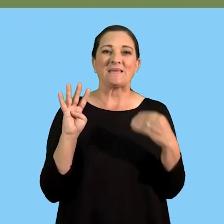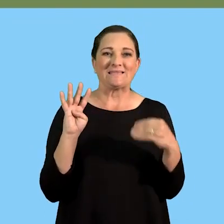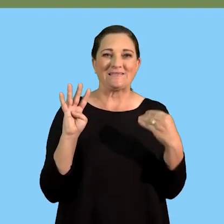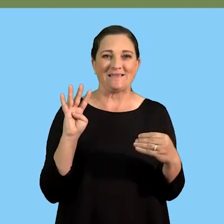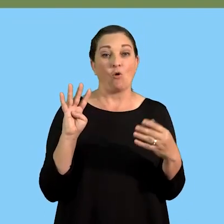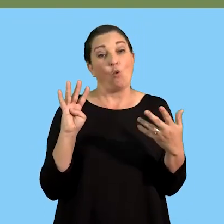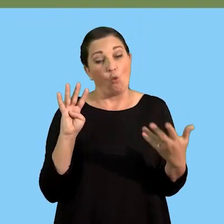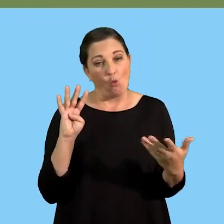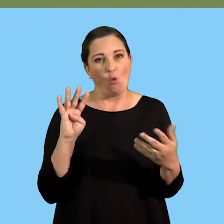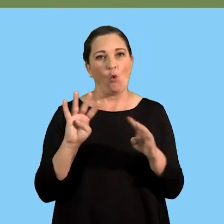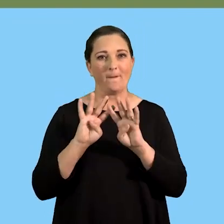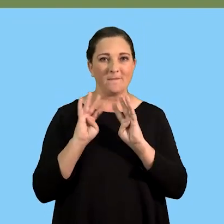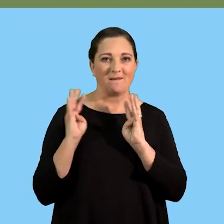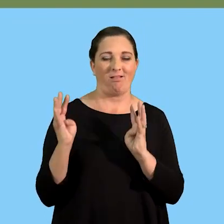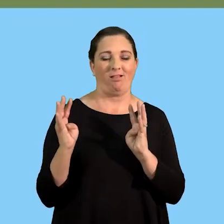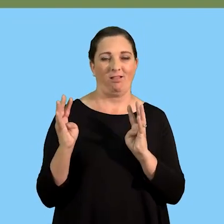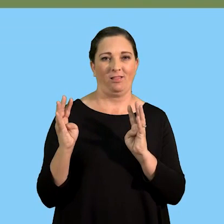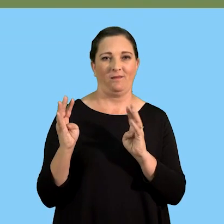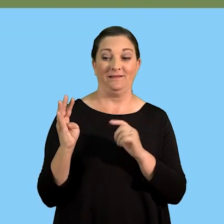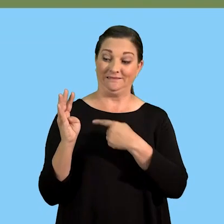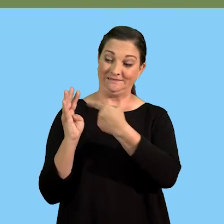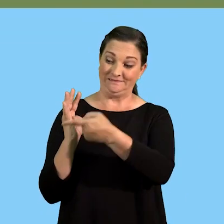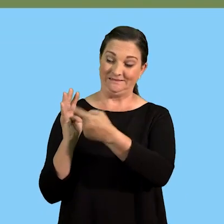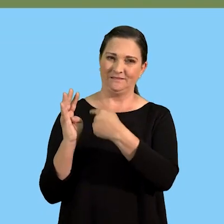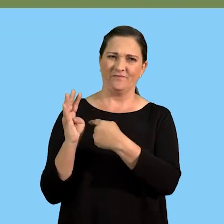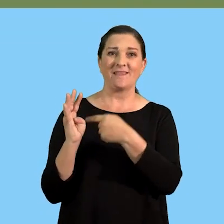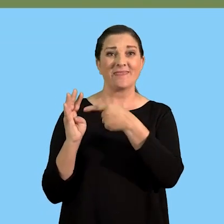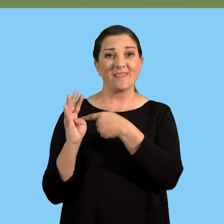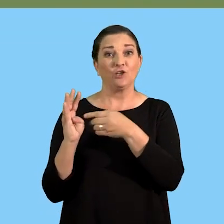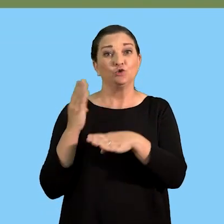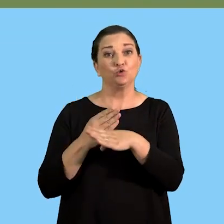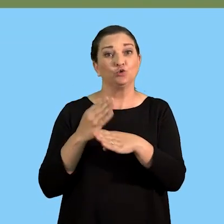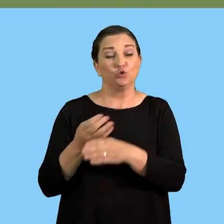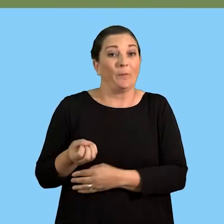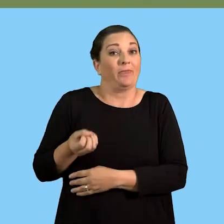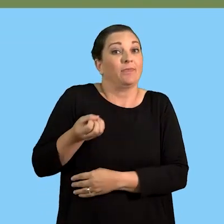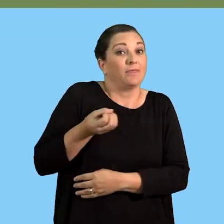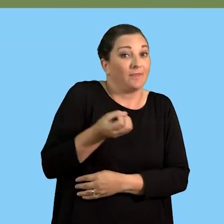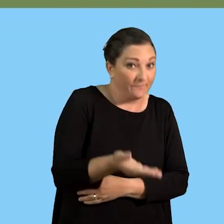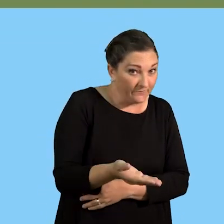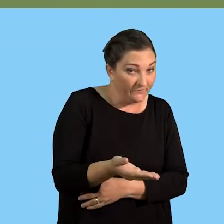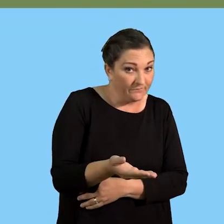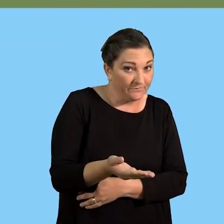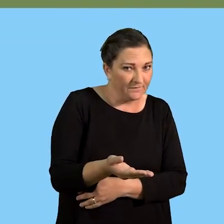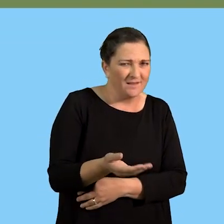or the panel members. Now these are the people that are offering you the job.